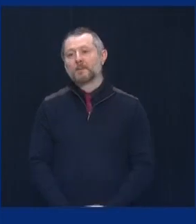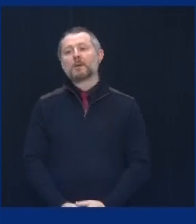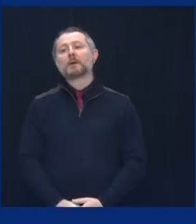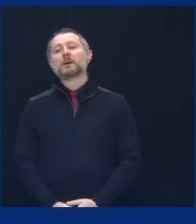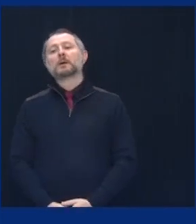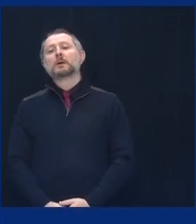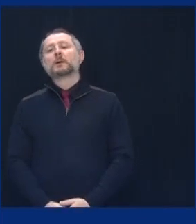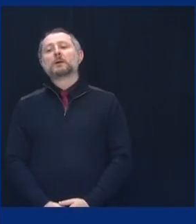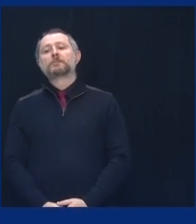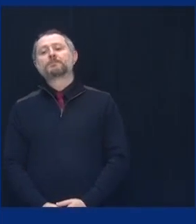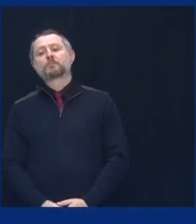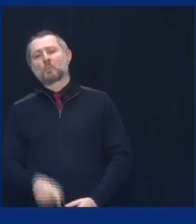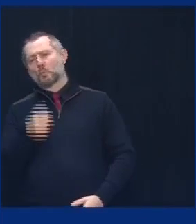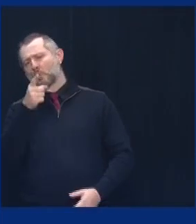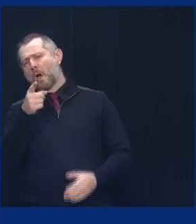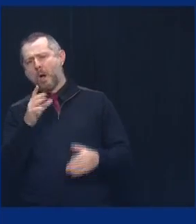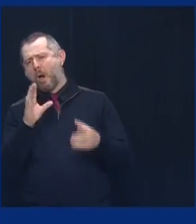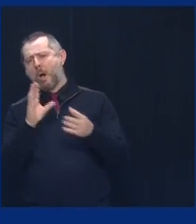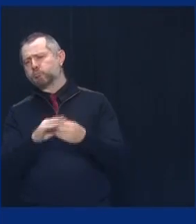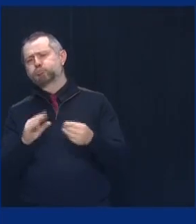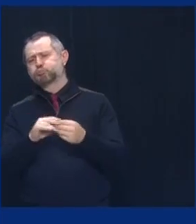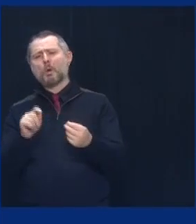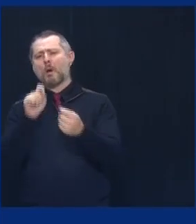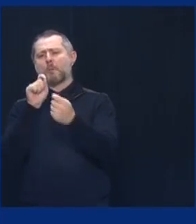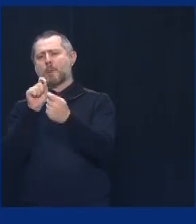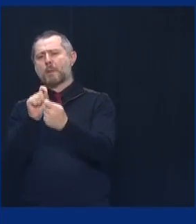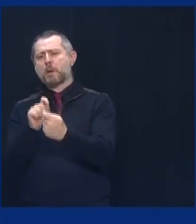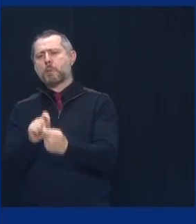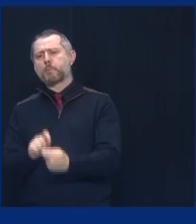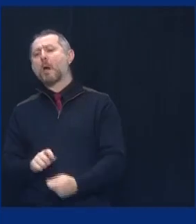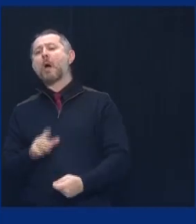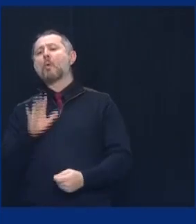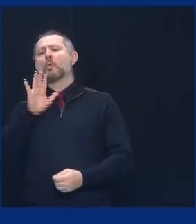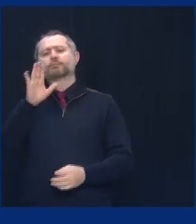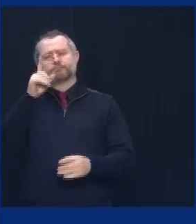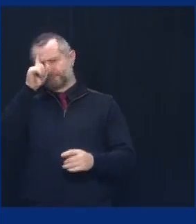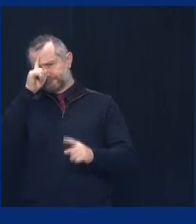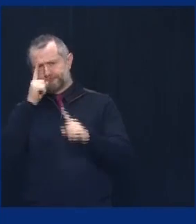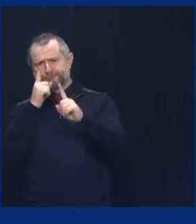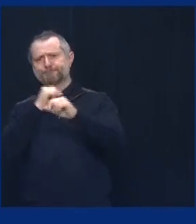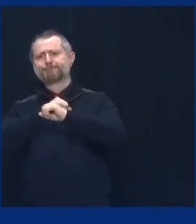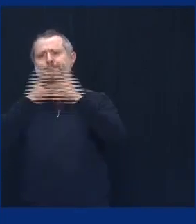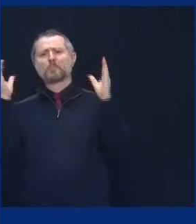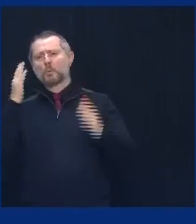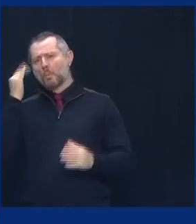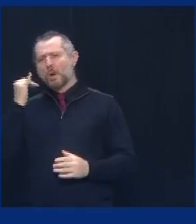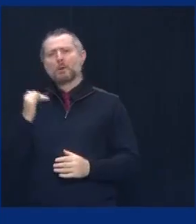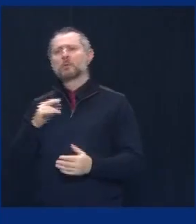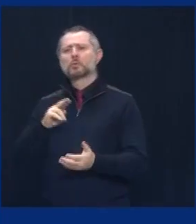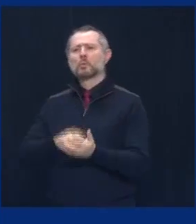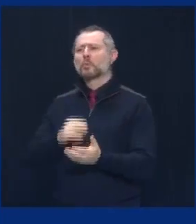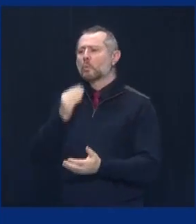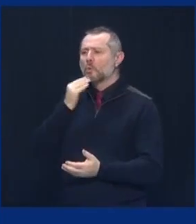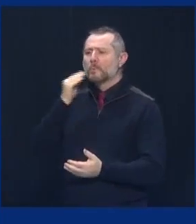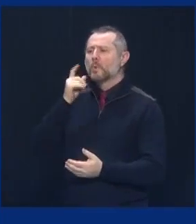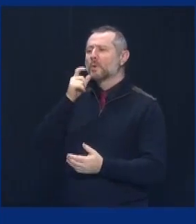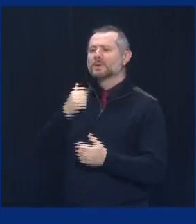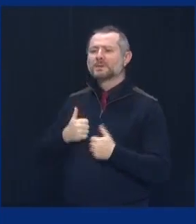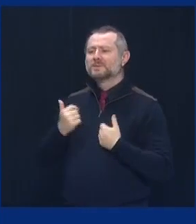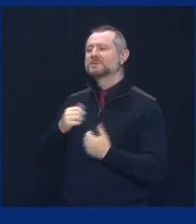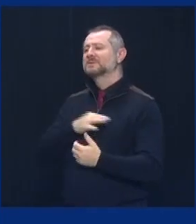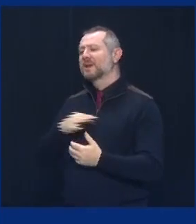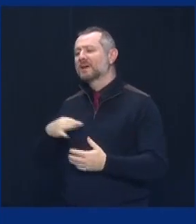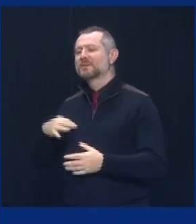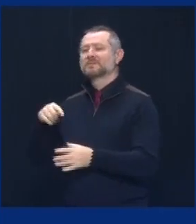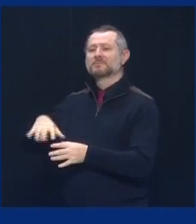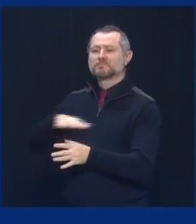You've given a lot of details about your thinking of why nursing home residents and staff should go first with this 140,000 doses that are